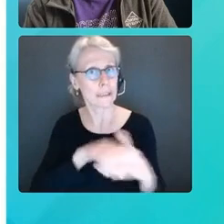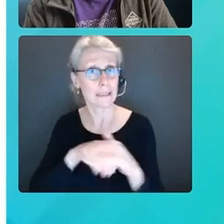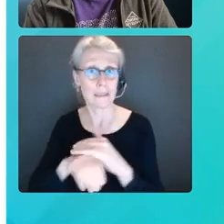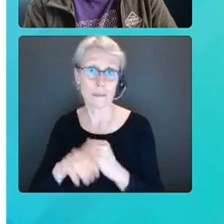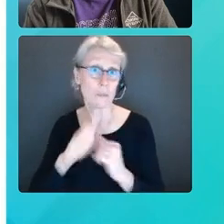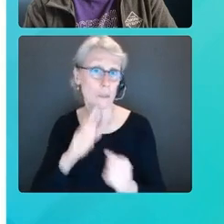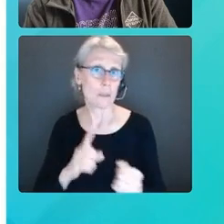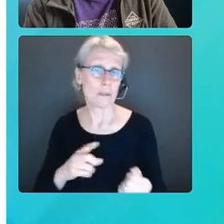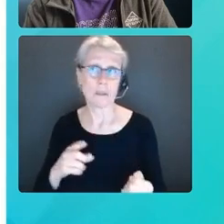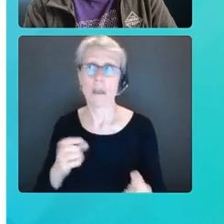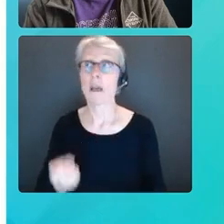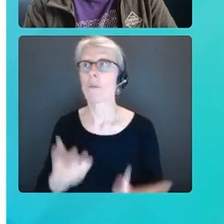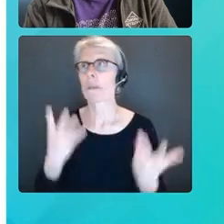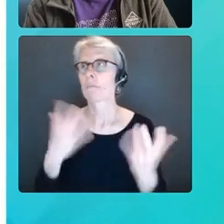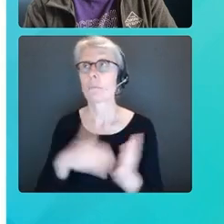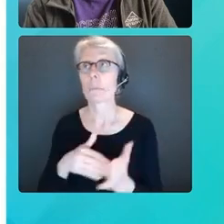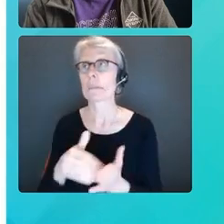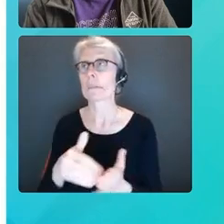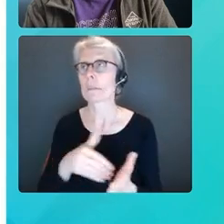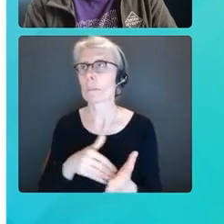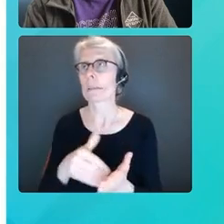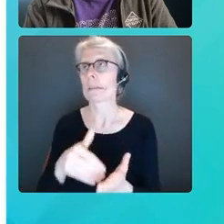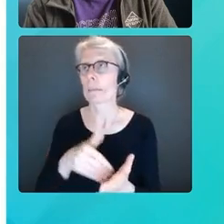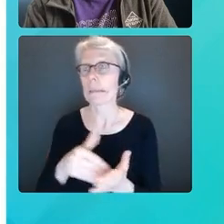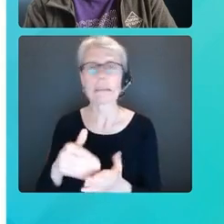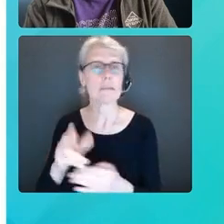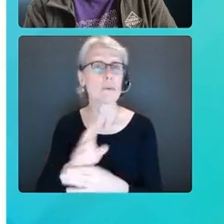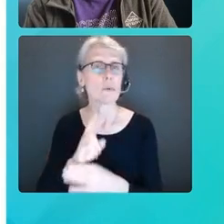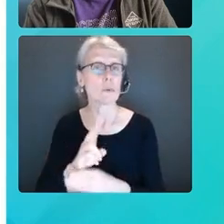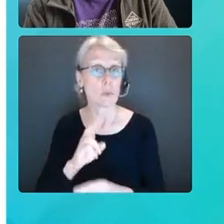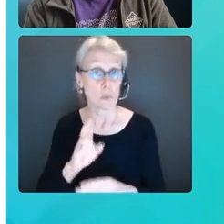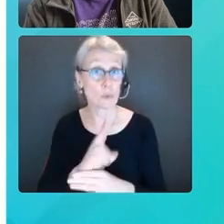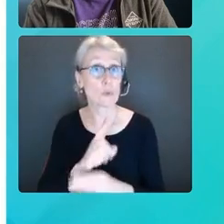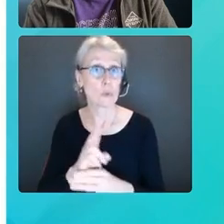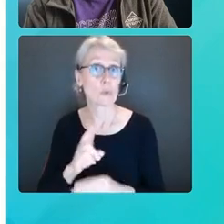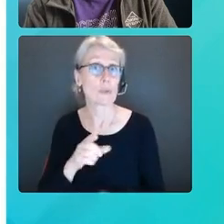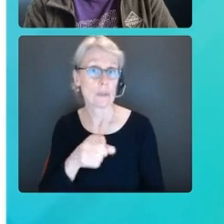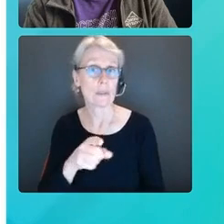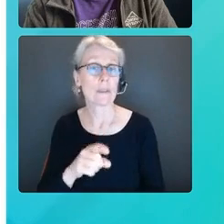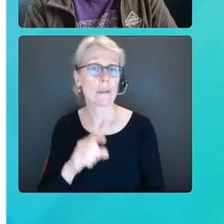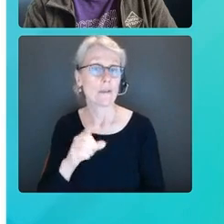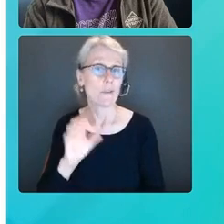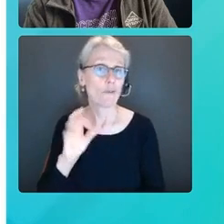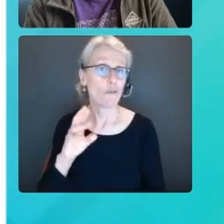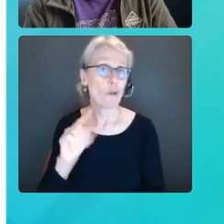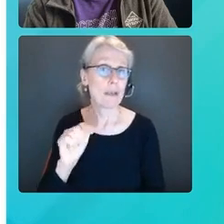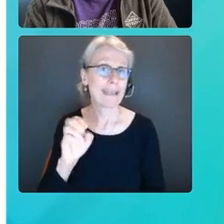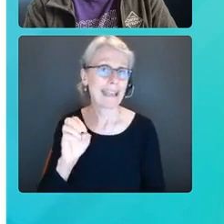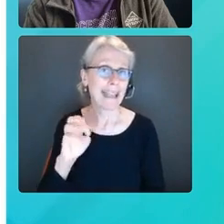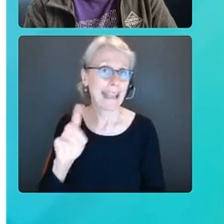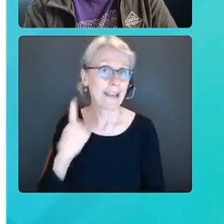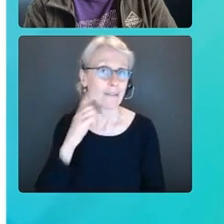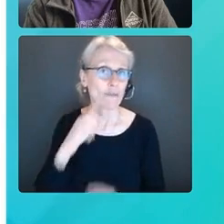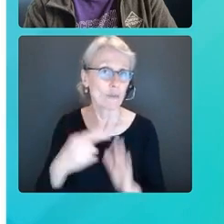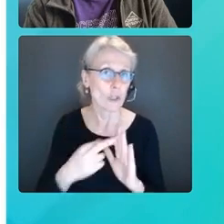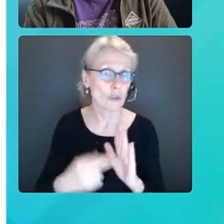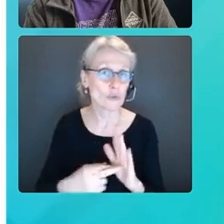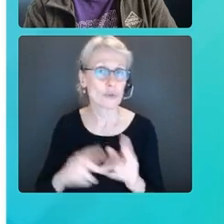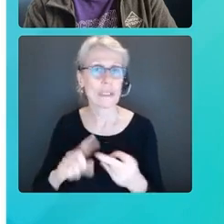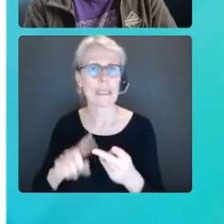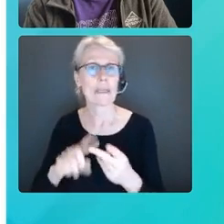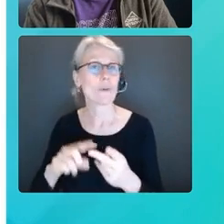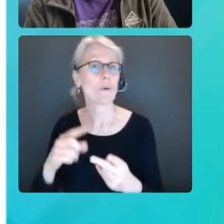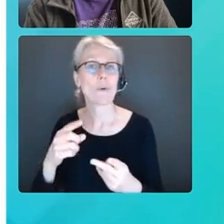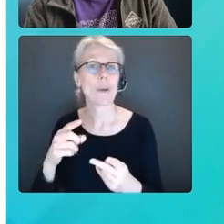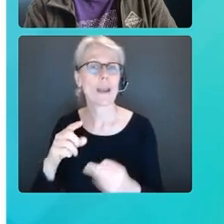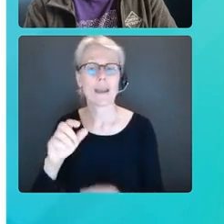millions of users who use the main tools like the front end of registration, the front end of Attendee Hub. So